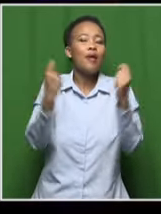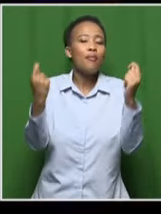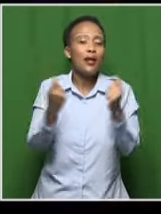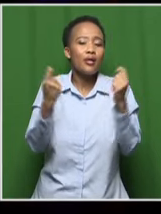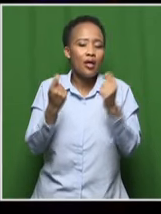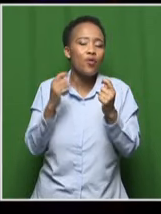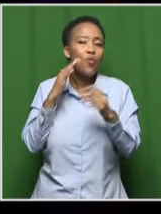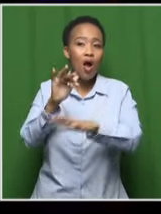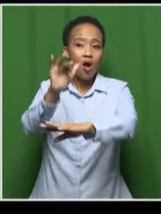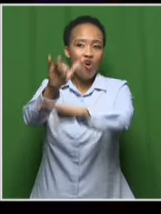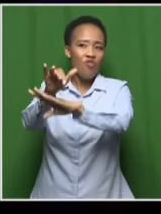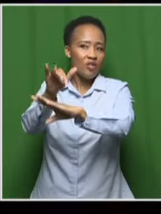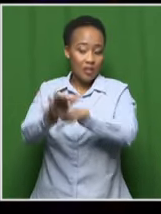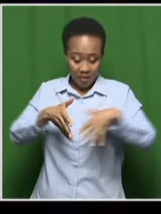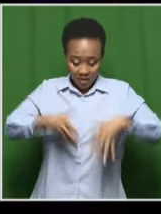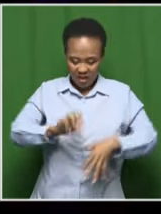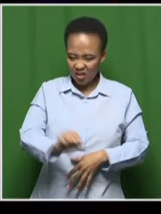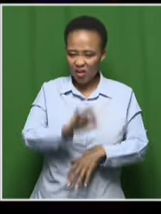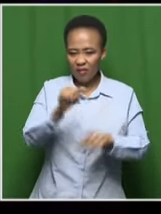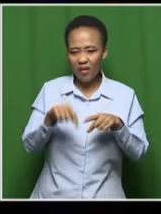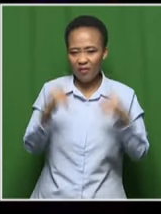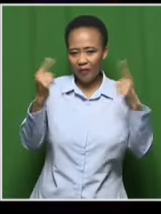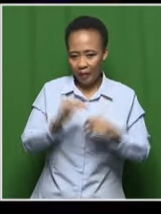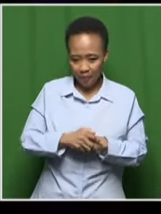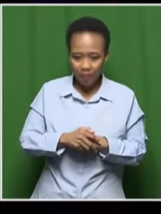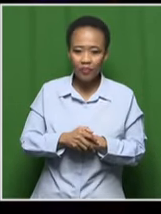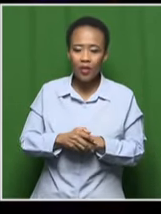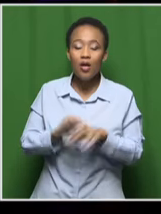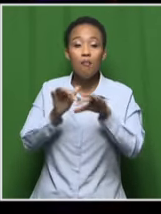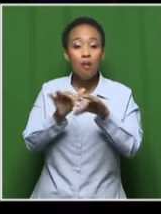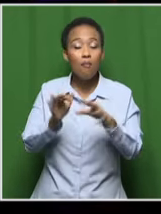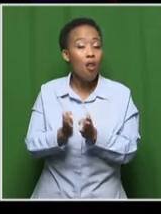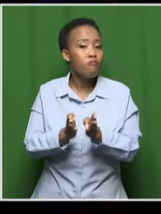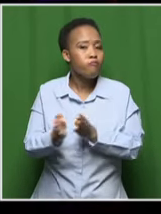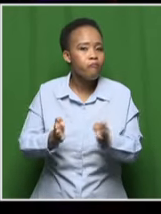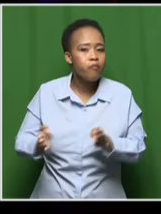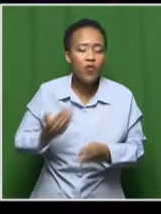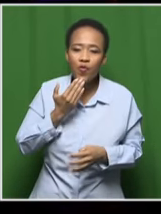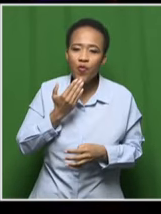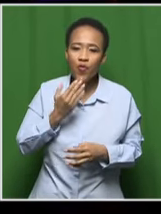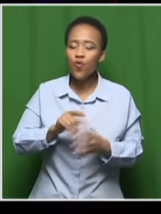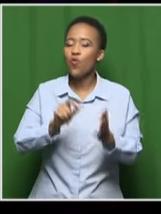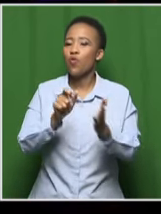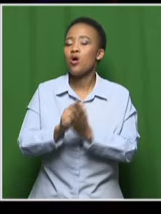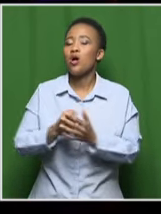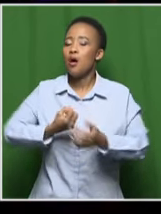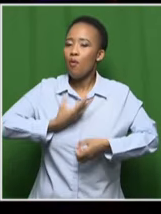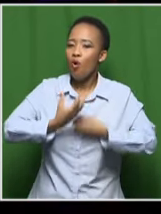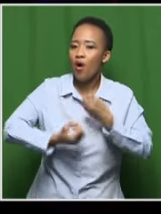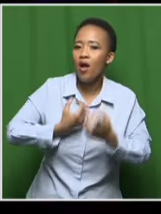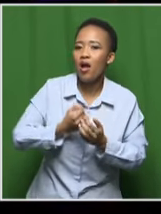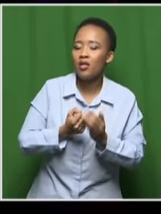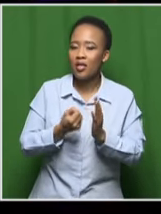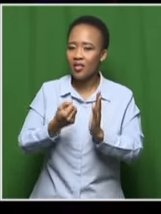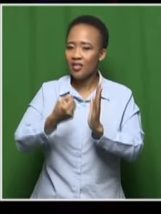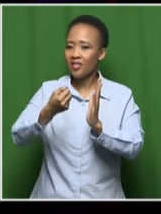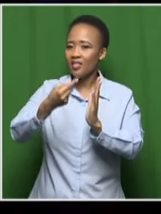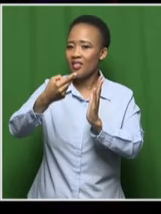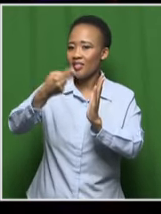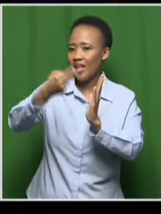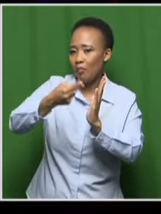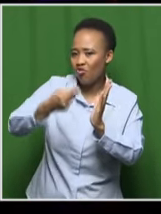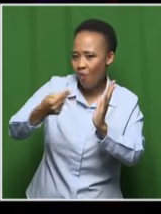home. Among the previous recipients present was legendary poet and sculptor, Professor Pitika